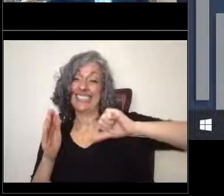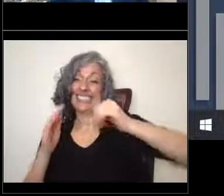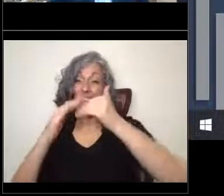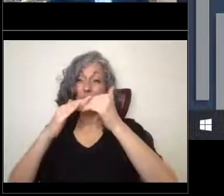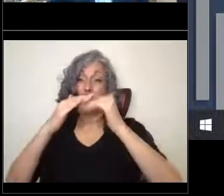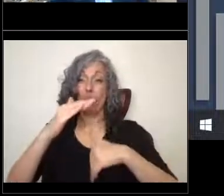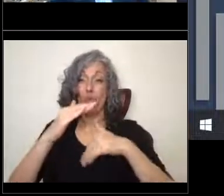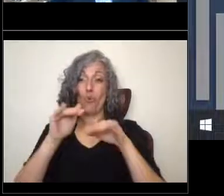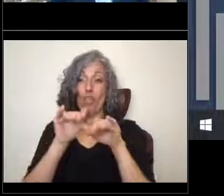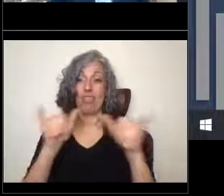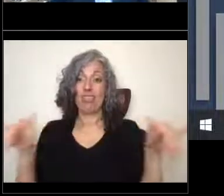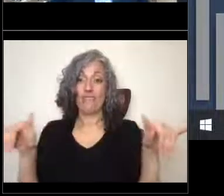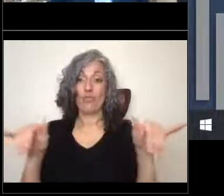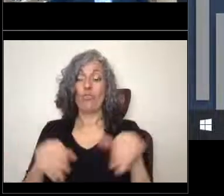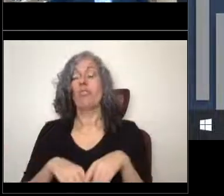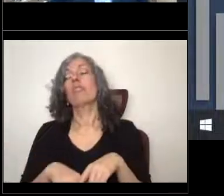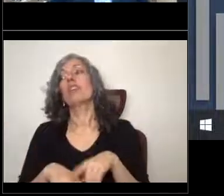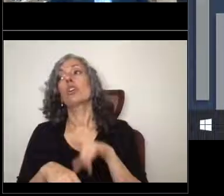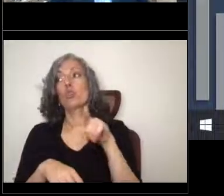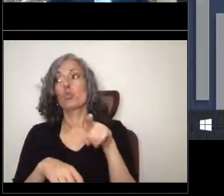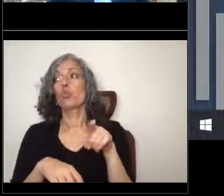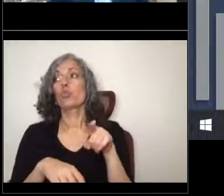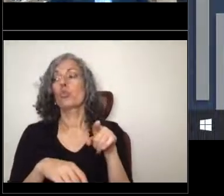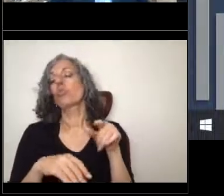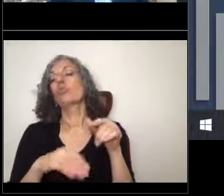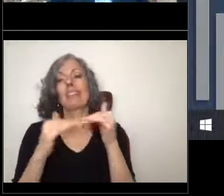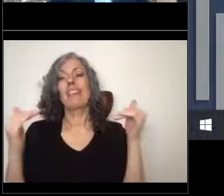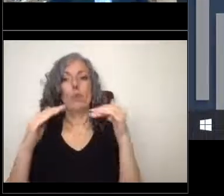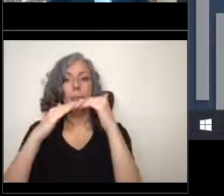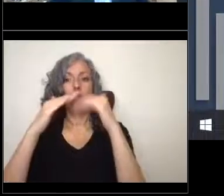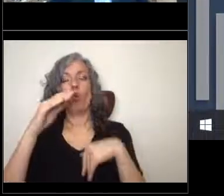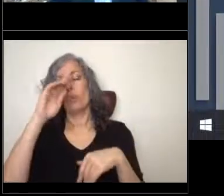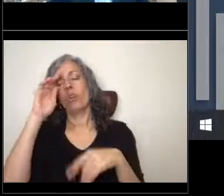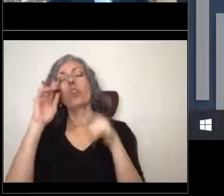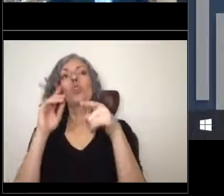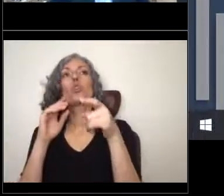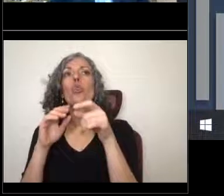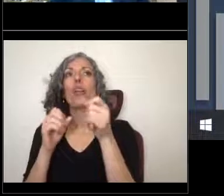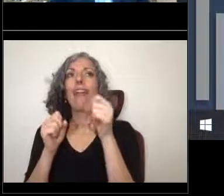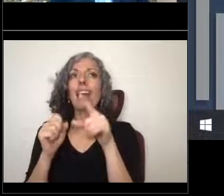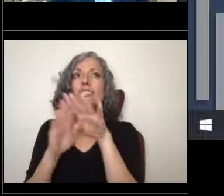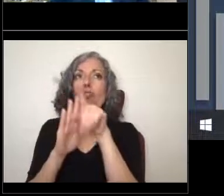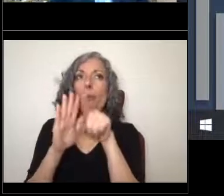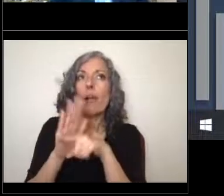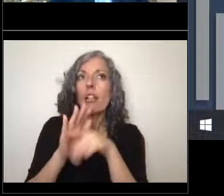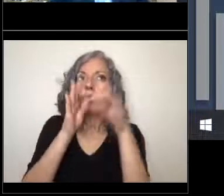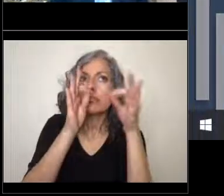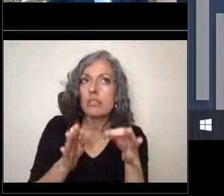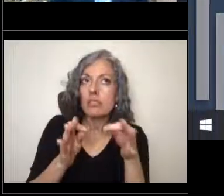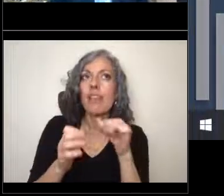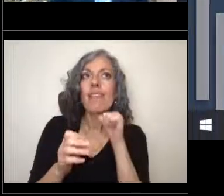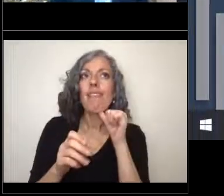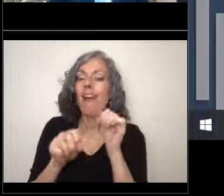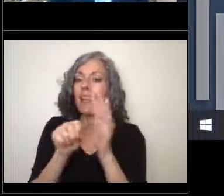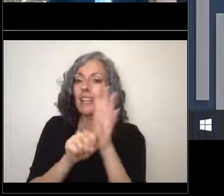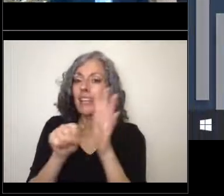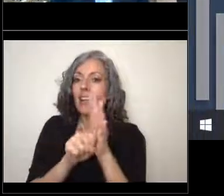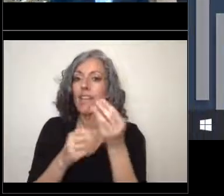being asked to make policy level decisions based on inadequate data. And